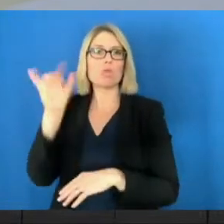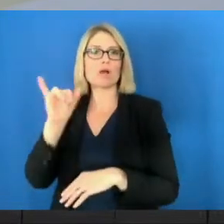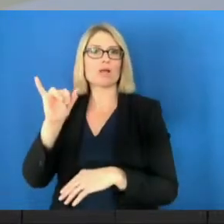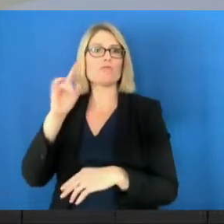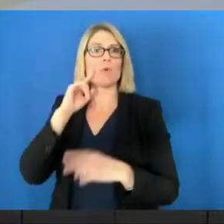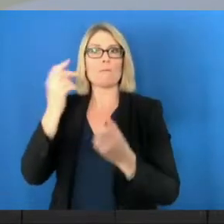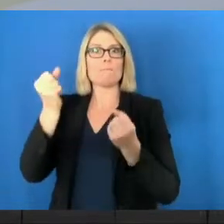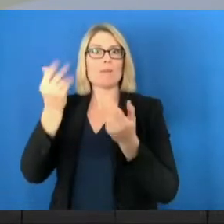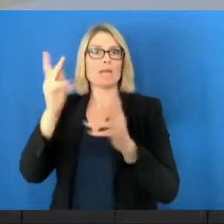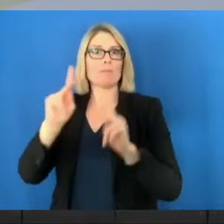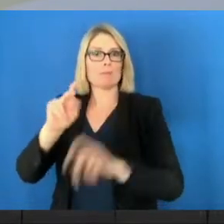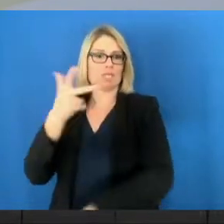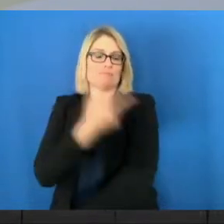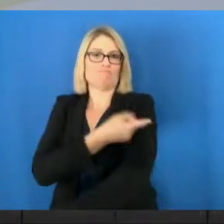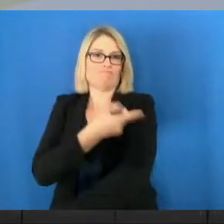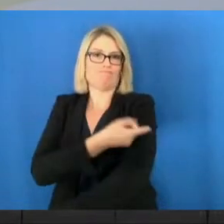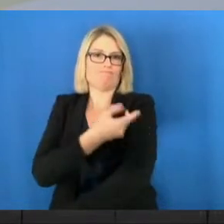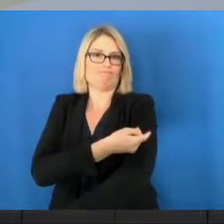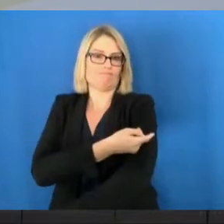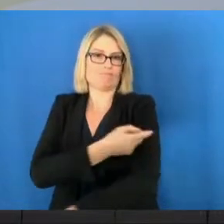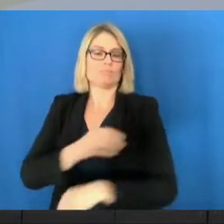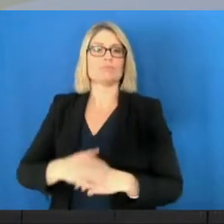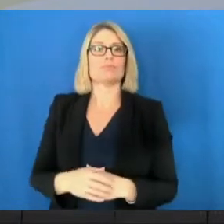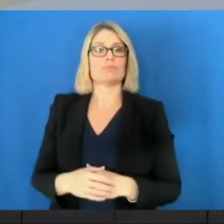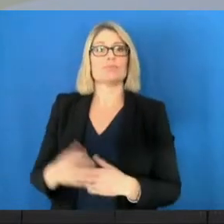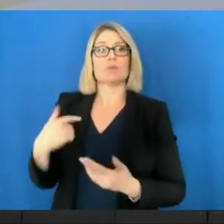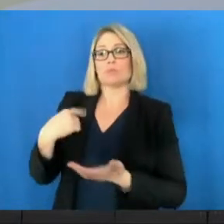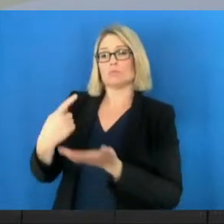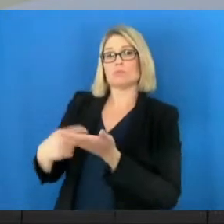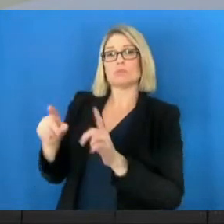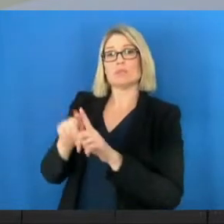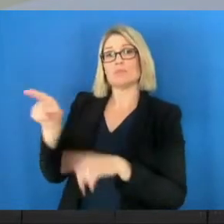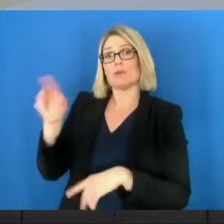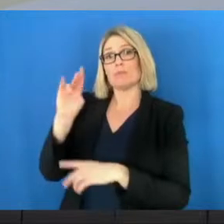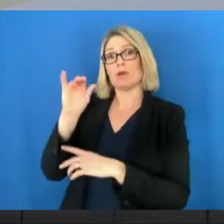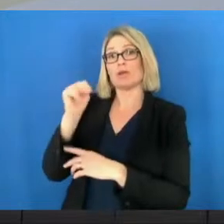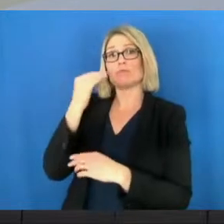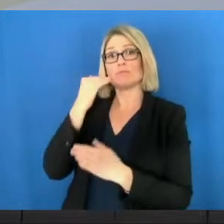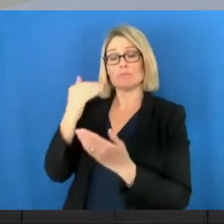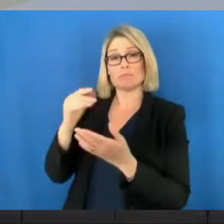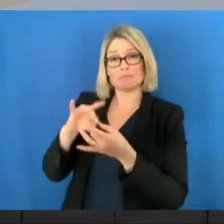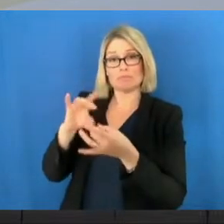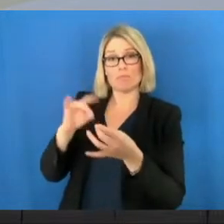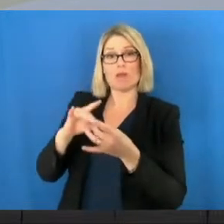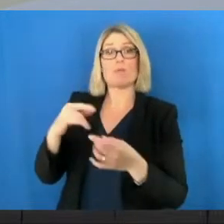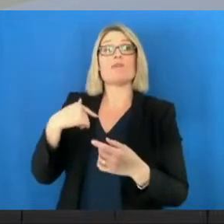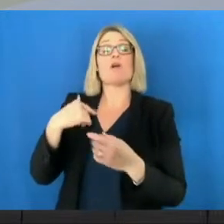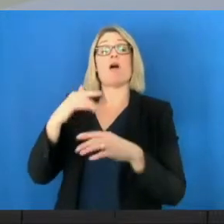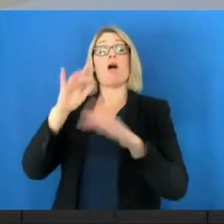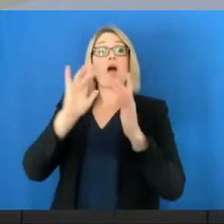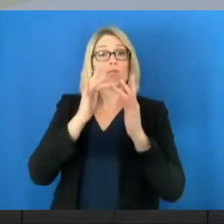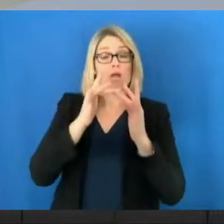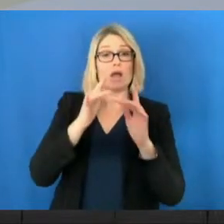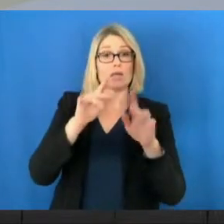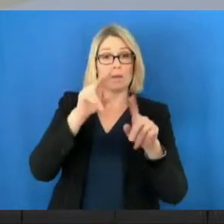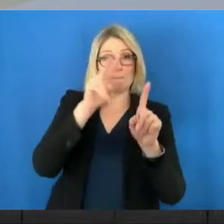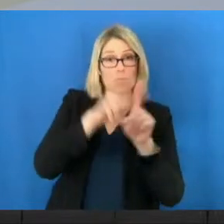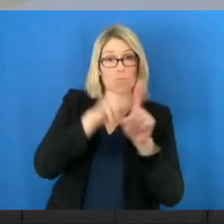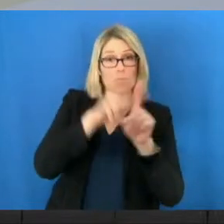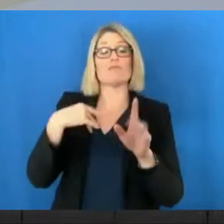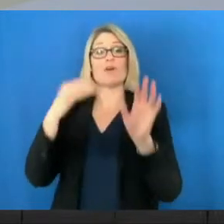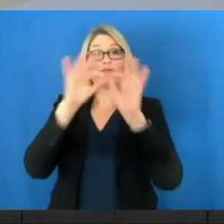will look like. We've talked to him, as Mary mentioned, there's online booking, there's phones, there's forms, but there's